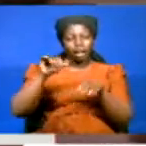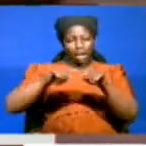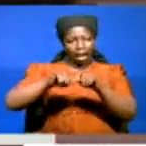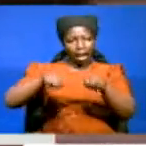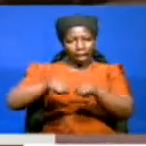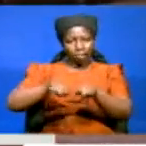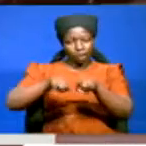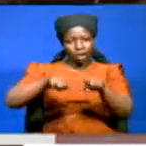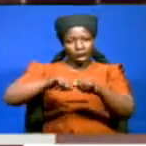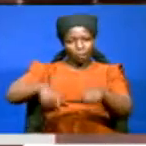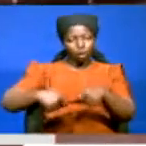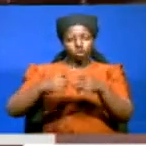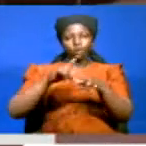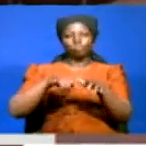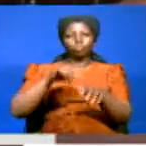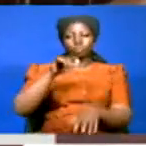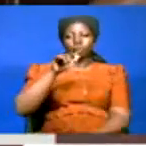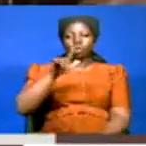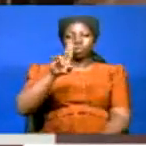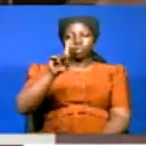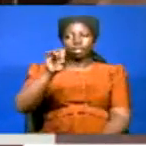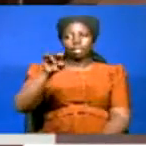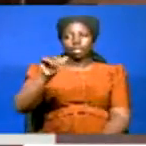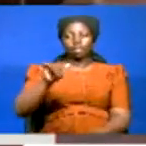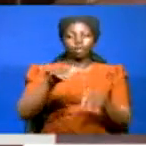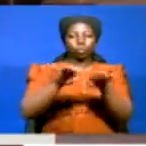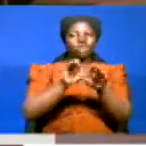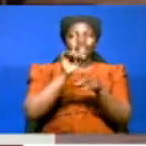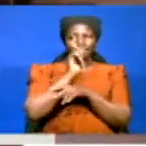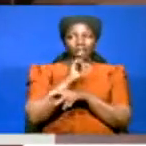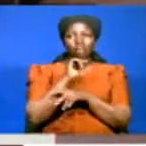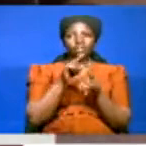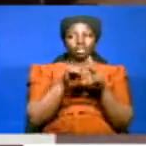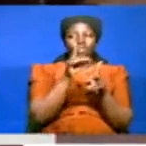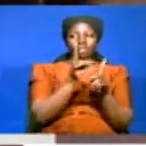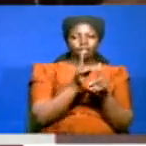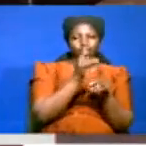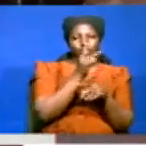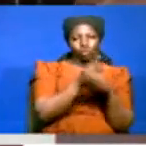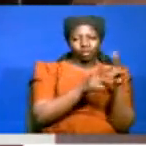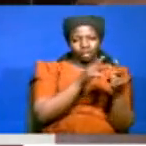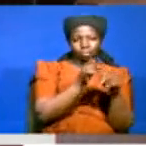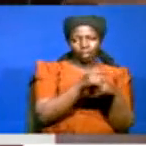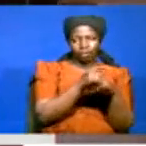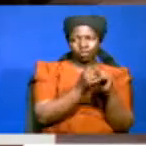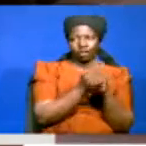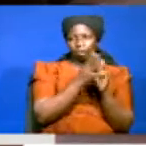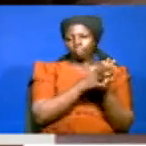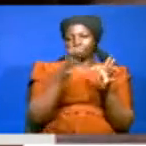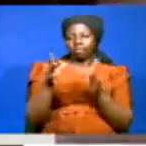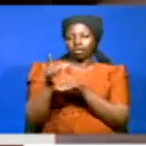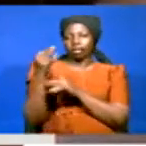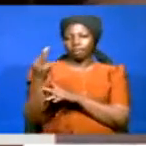have temporarily been closed as from Thursday, December 22nd to January 3rd, 2023. In a